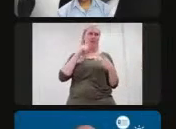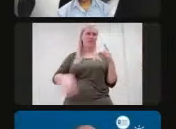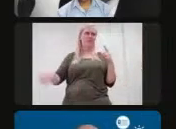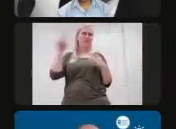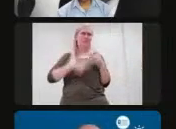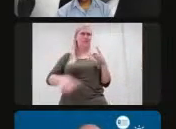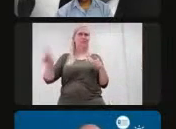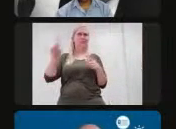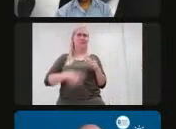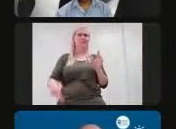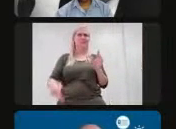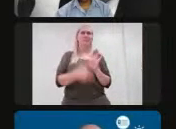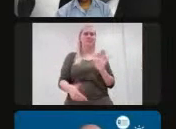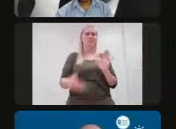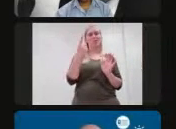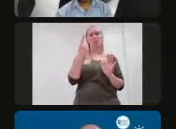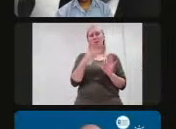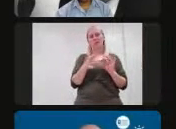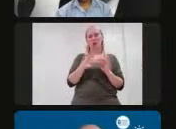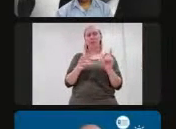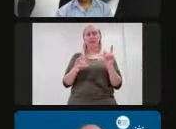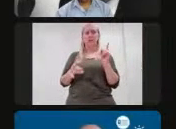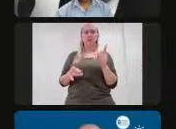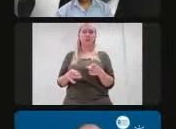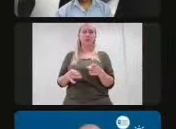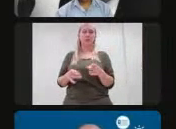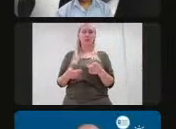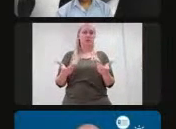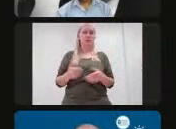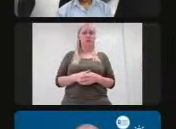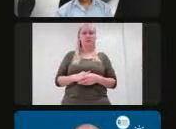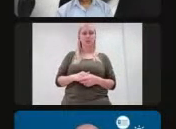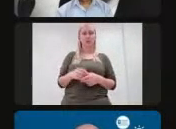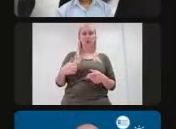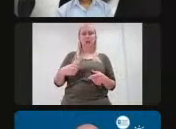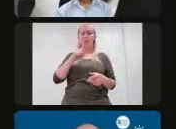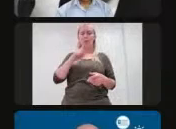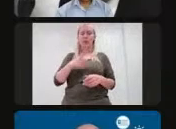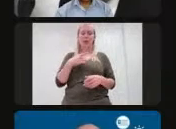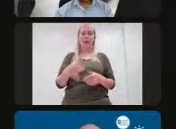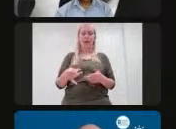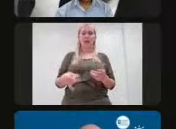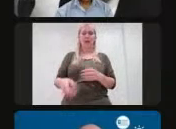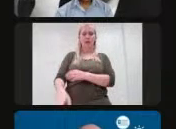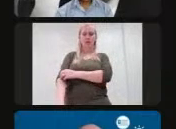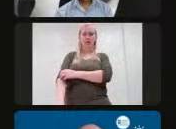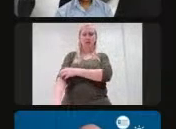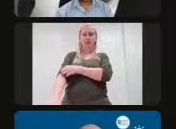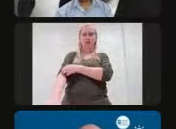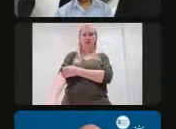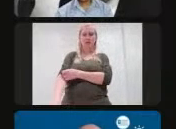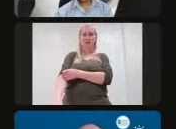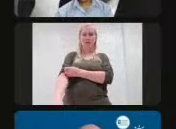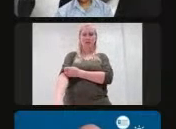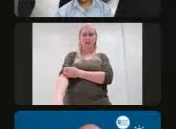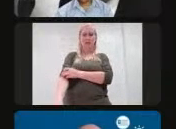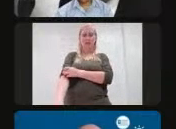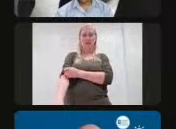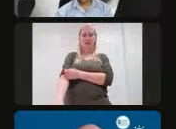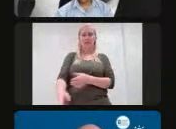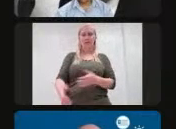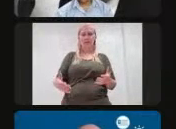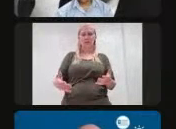like this is one of those pieces that I would really like if we could have like